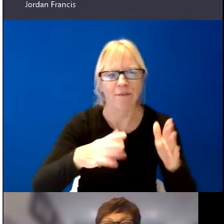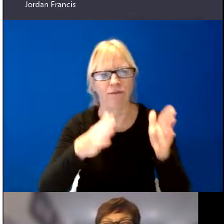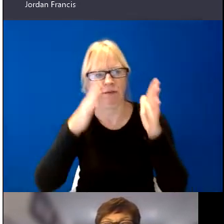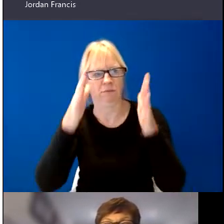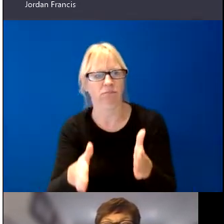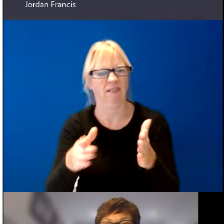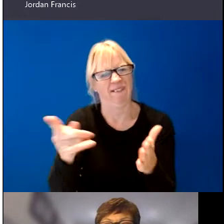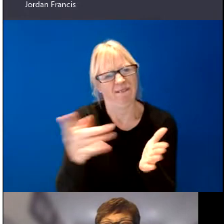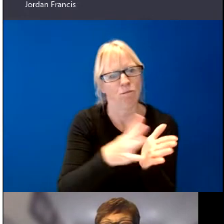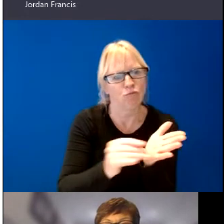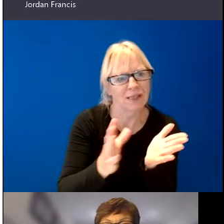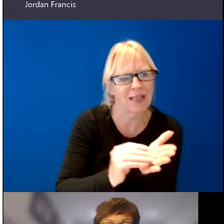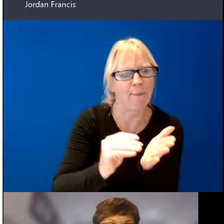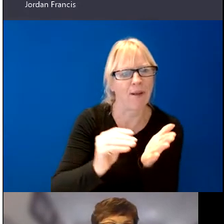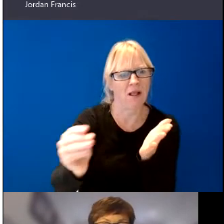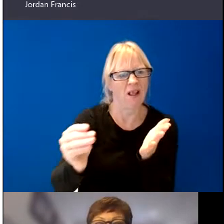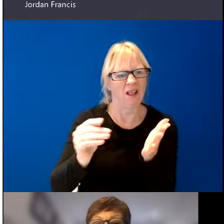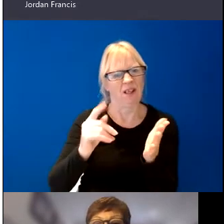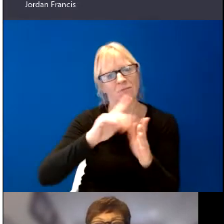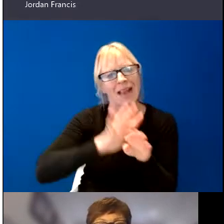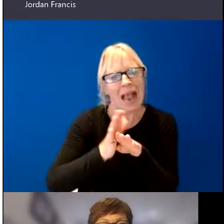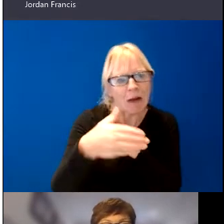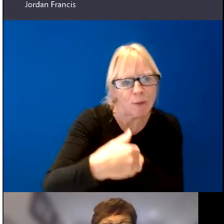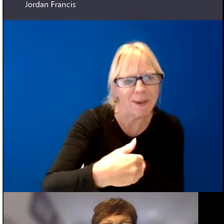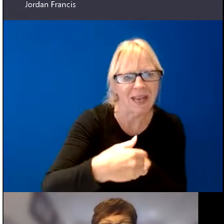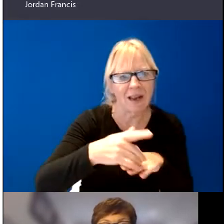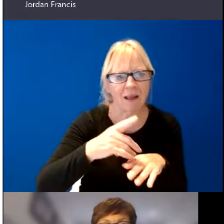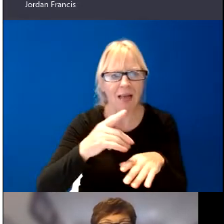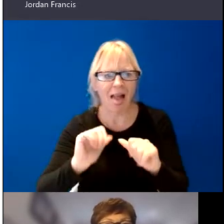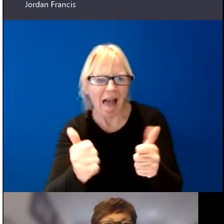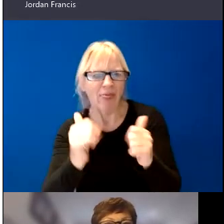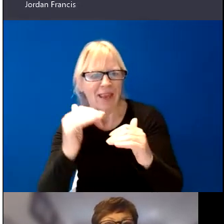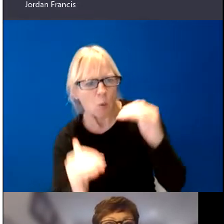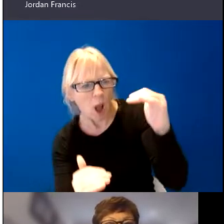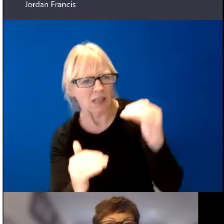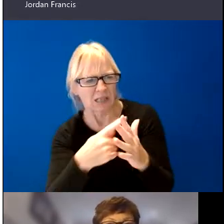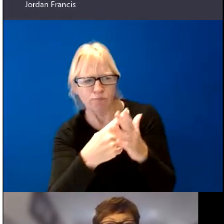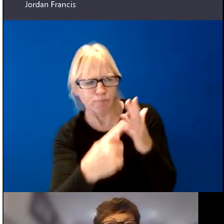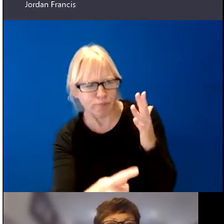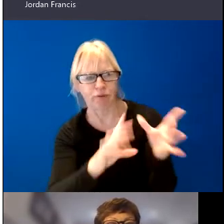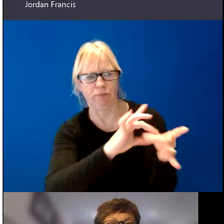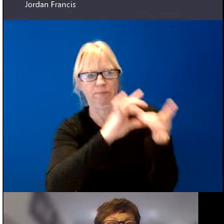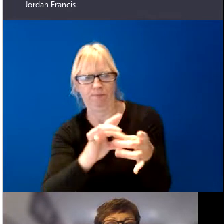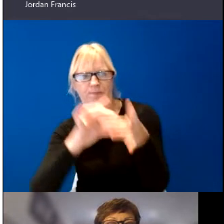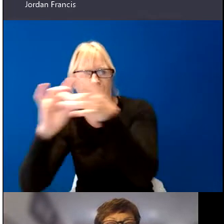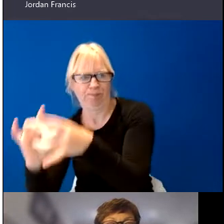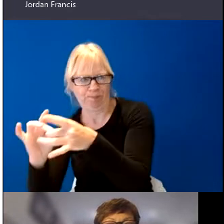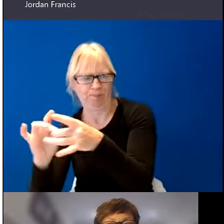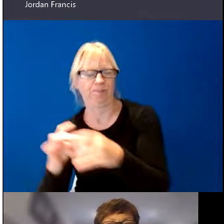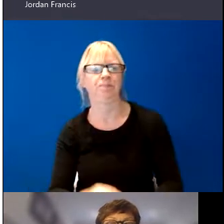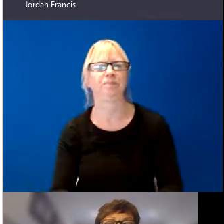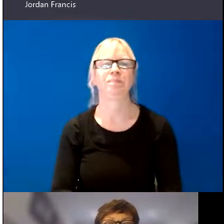Lewisham African and Caribbean Health Inequalities Review. The next slide.